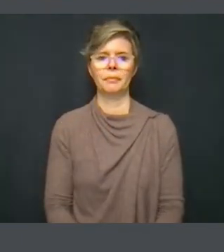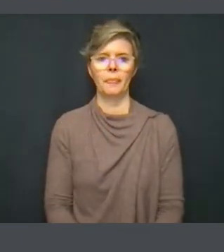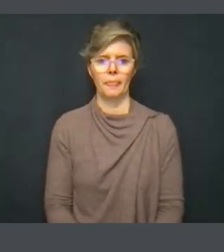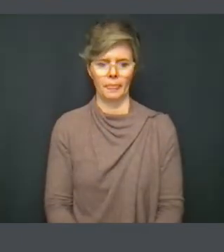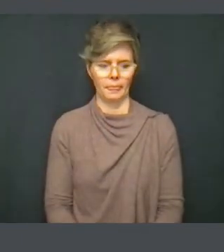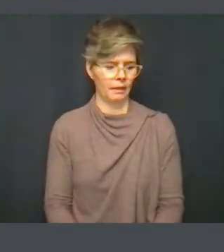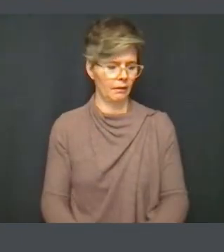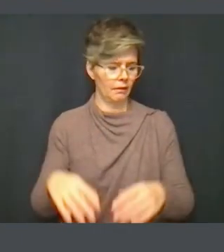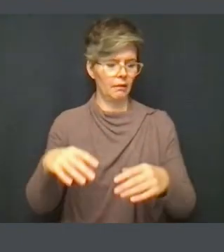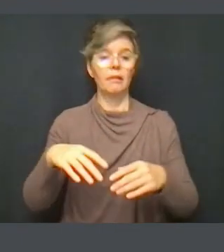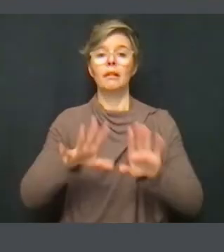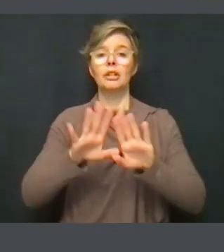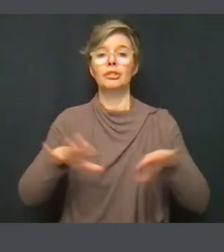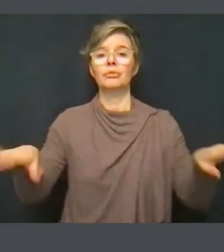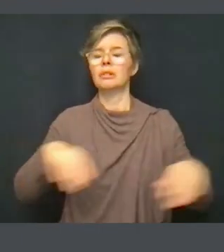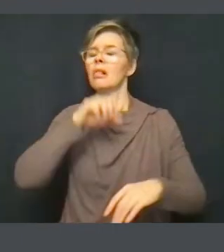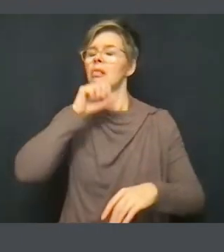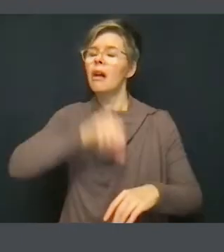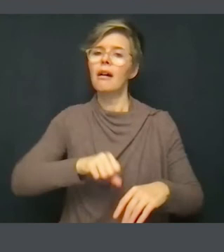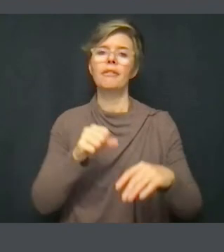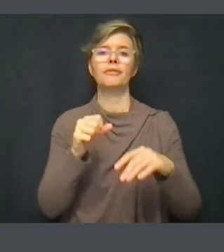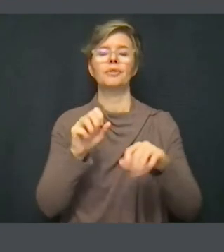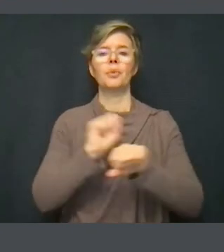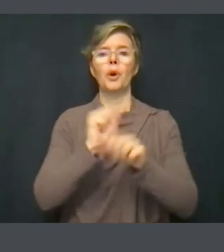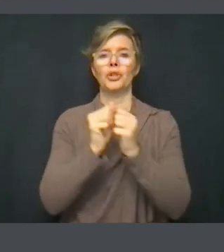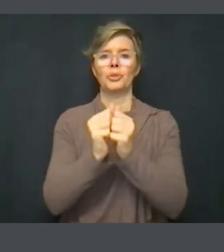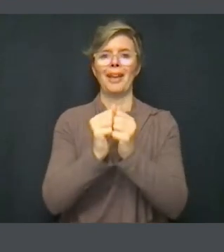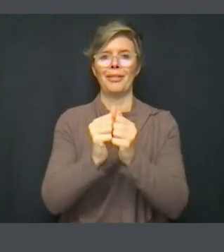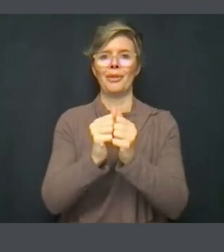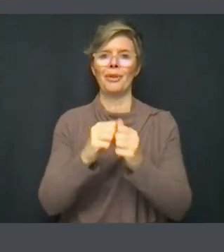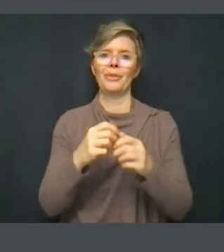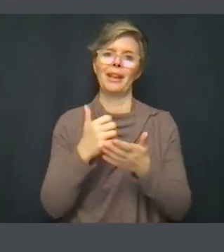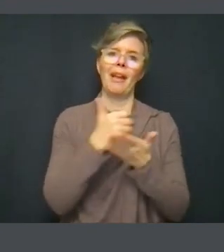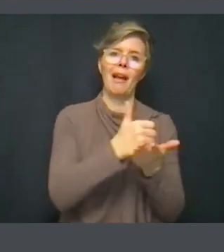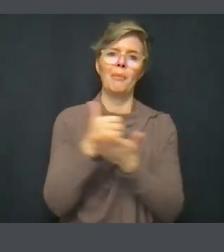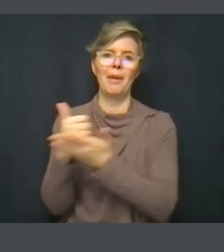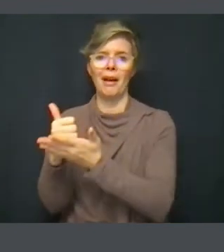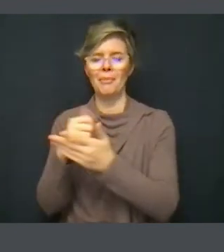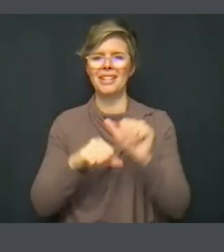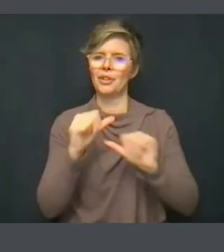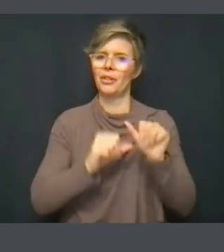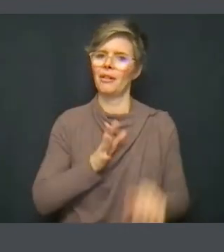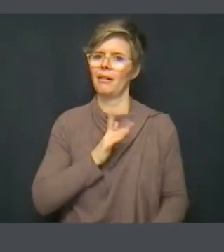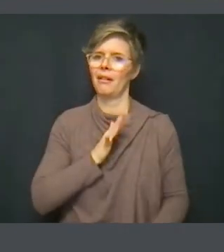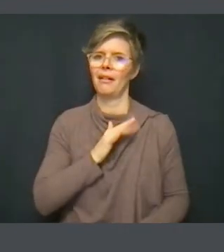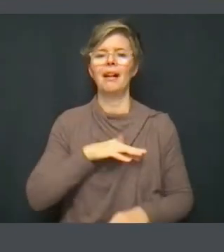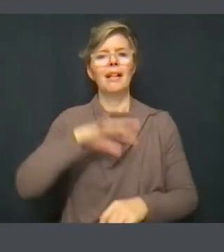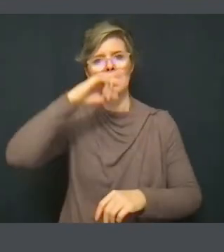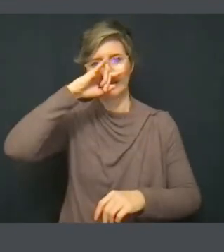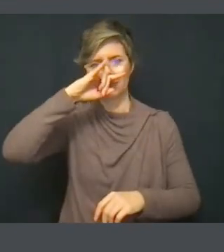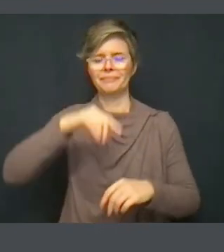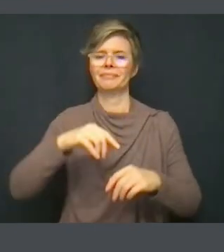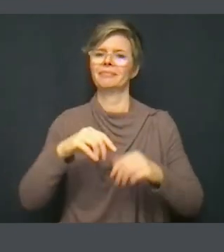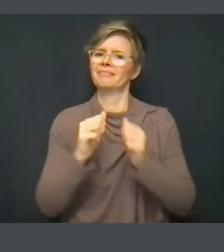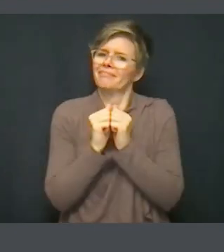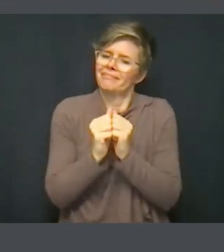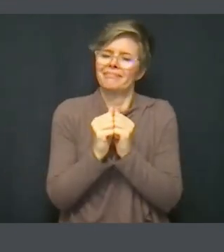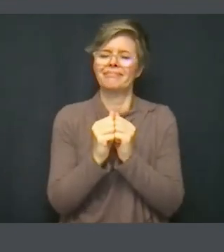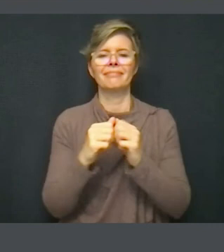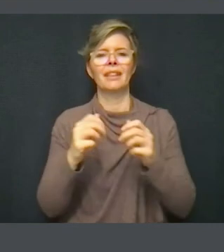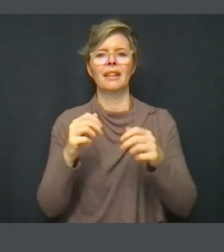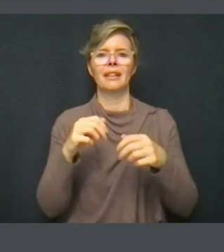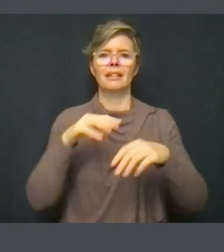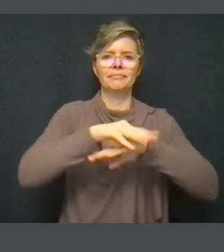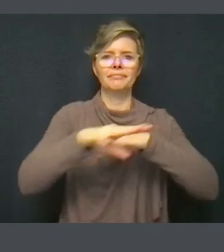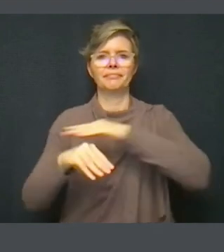kids love being paired up, and kids tend to love helping each other, right? And having a typically developing kid paired with an impaired kid is nice because the kid's providing a